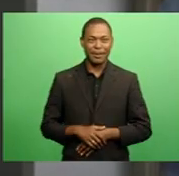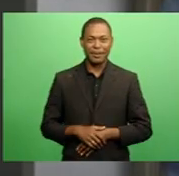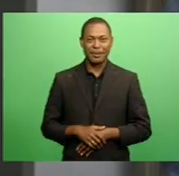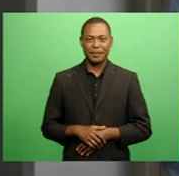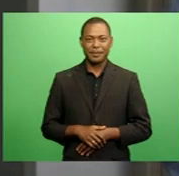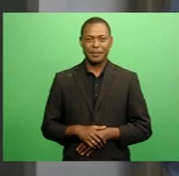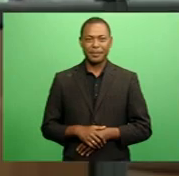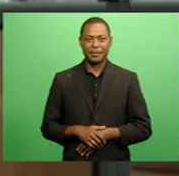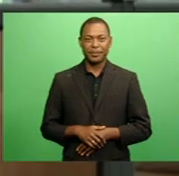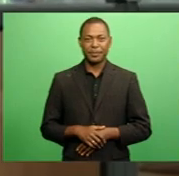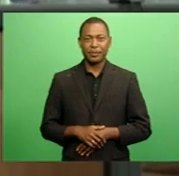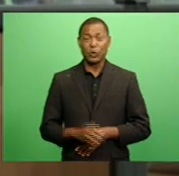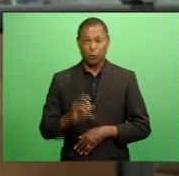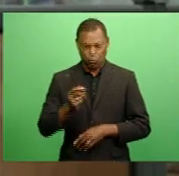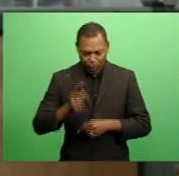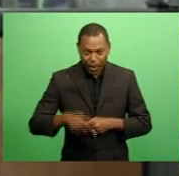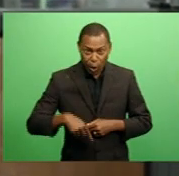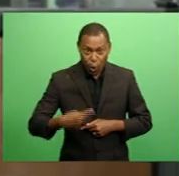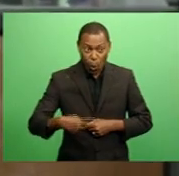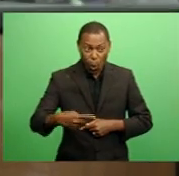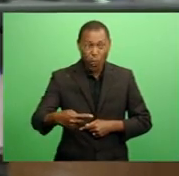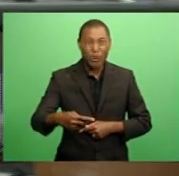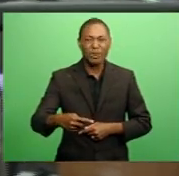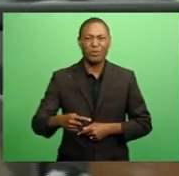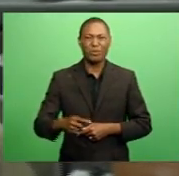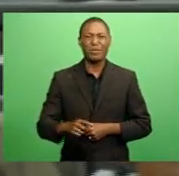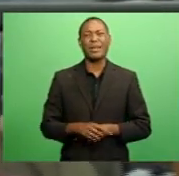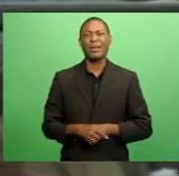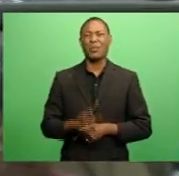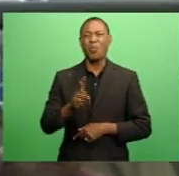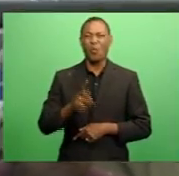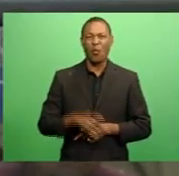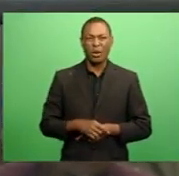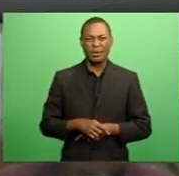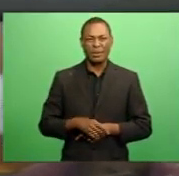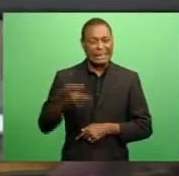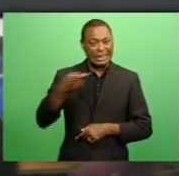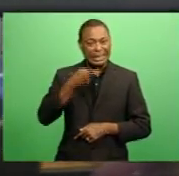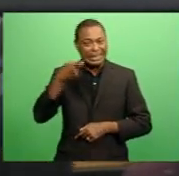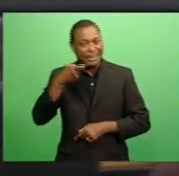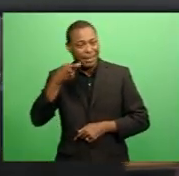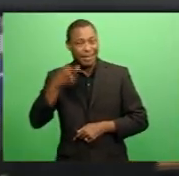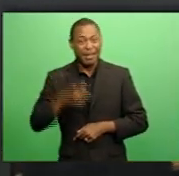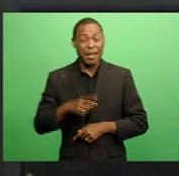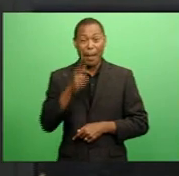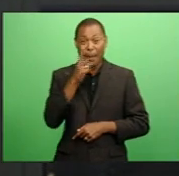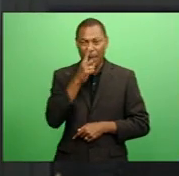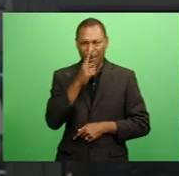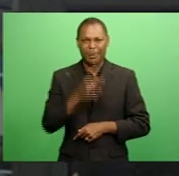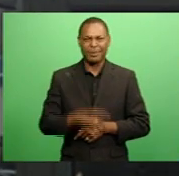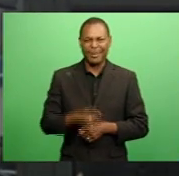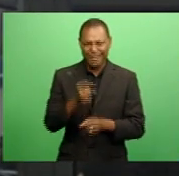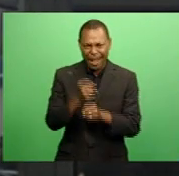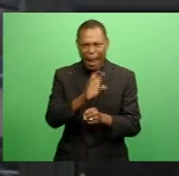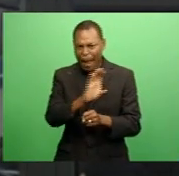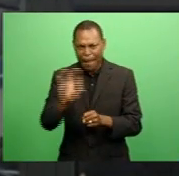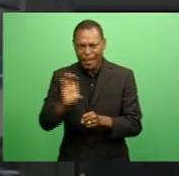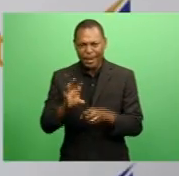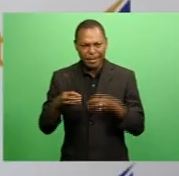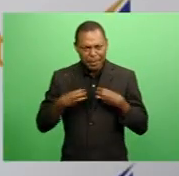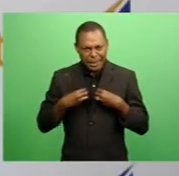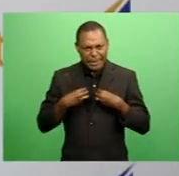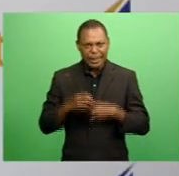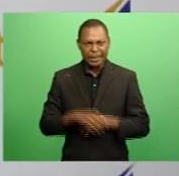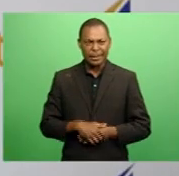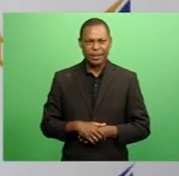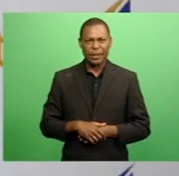Investment Fiji will continue to spearhead means to attract foreign direct investment opportunities. Obviously, the digital economy